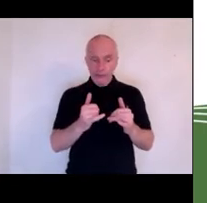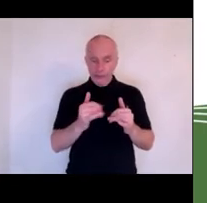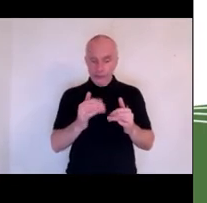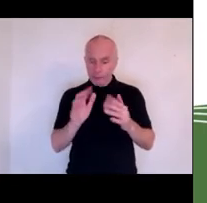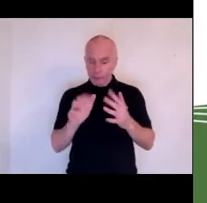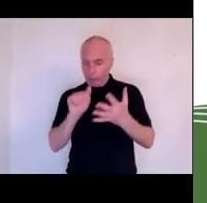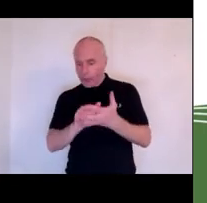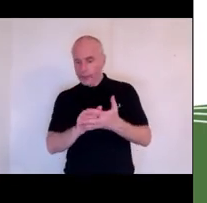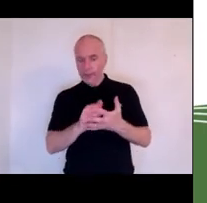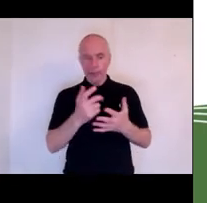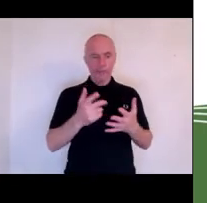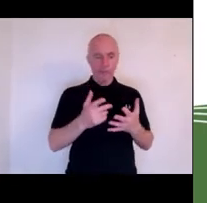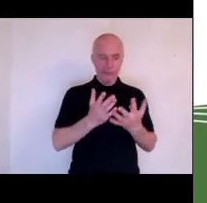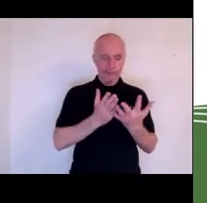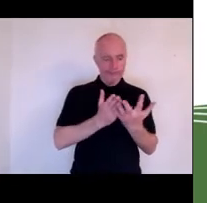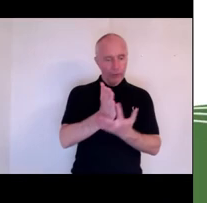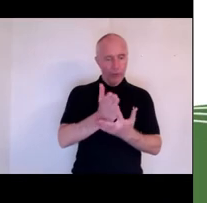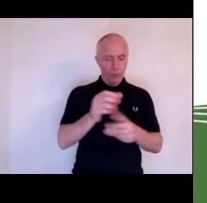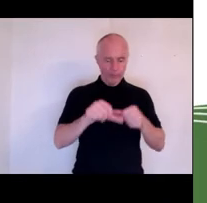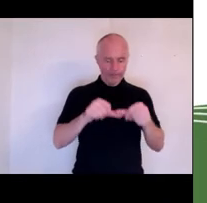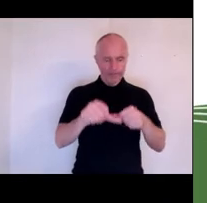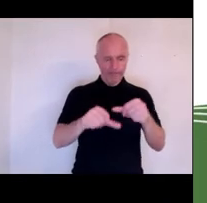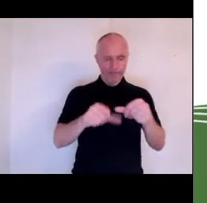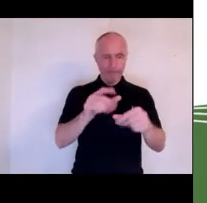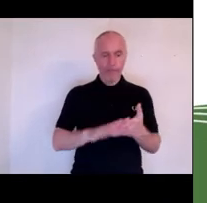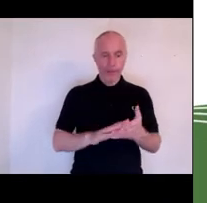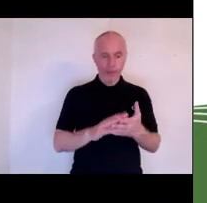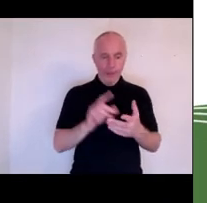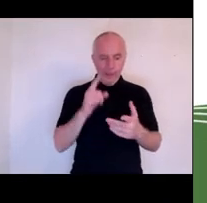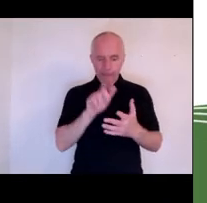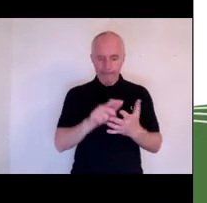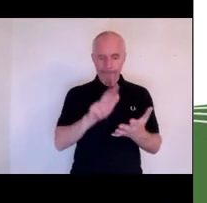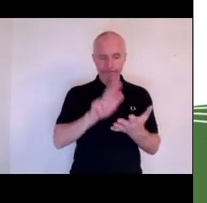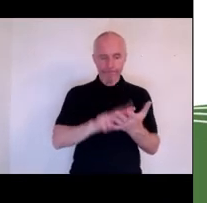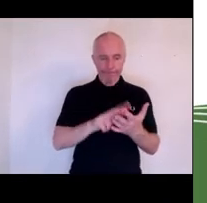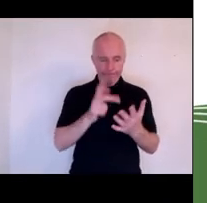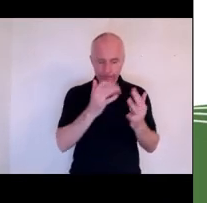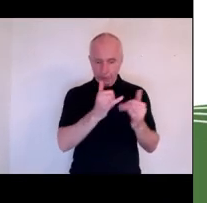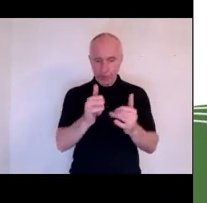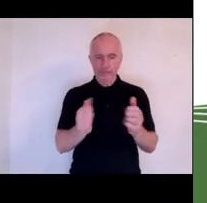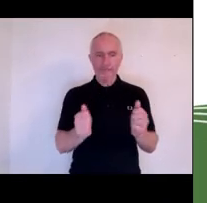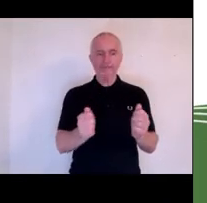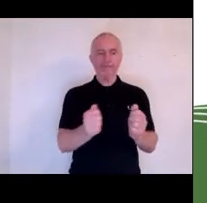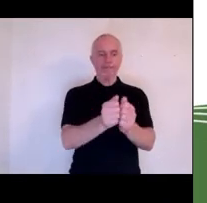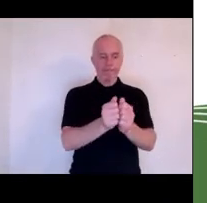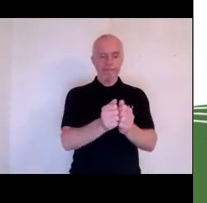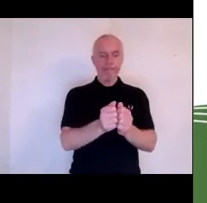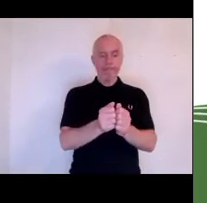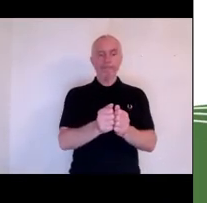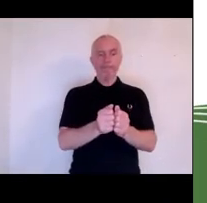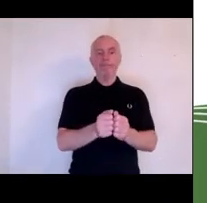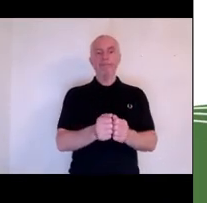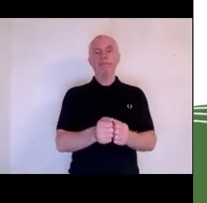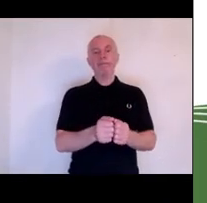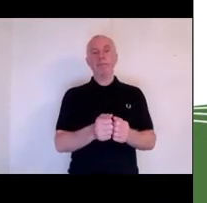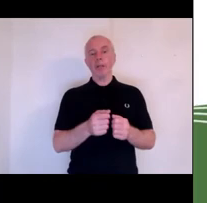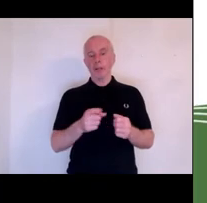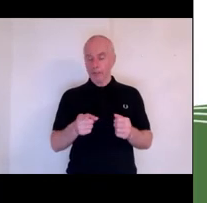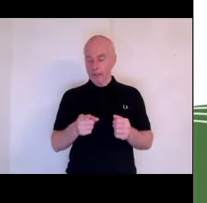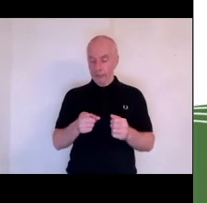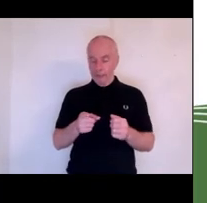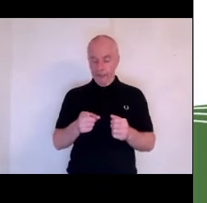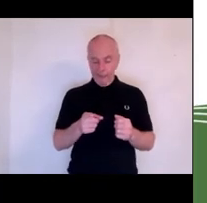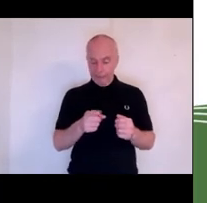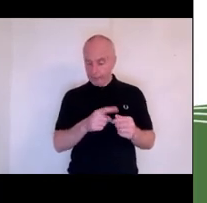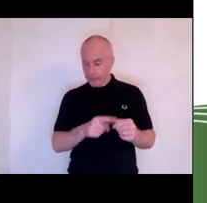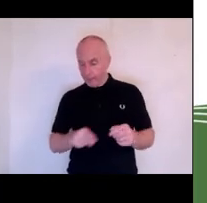codes. And then we go through validation. And this is where we come back to our experiments and we take all the data and the codes that we've got.